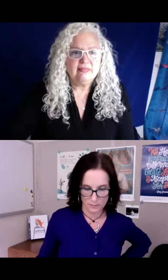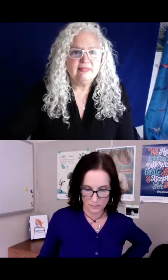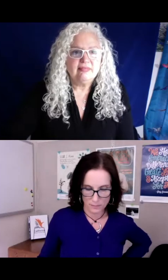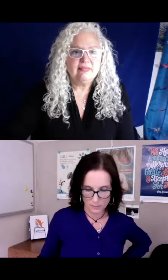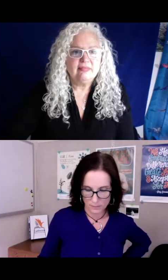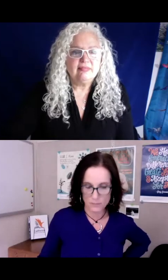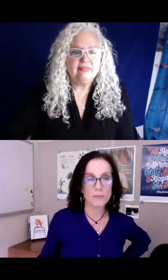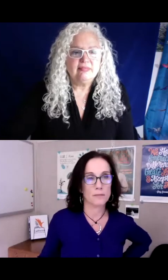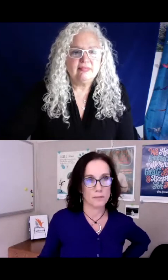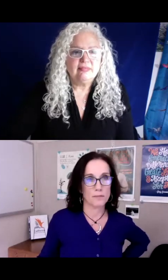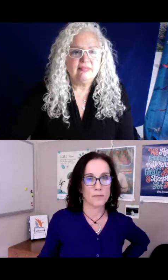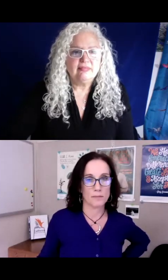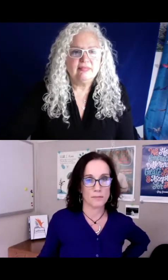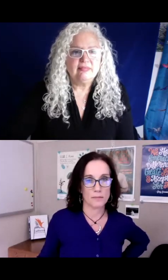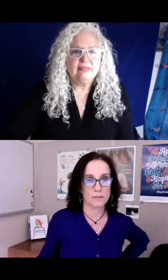mass.